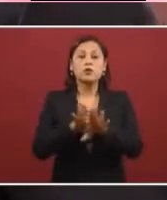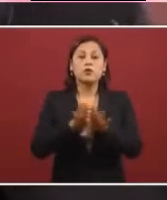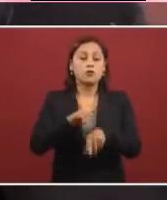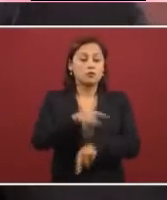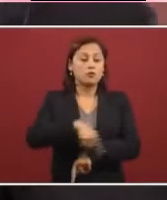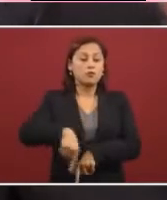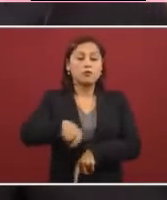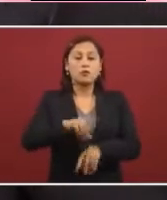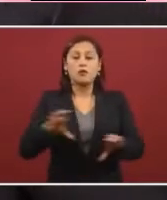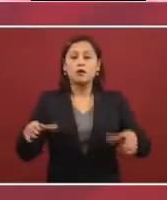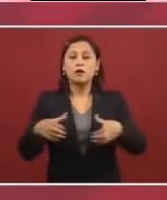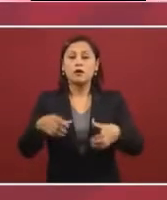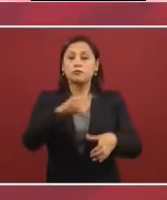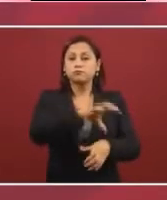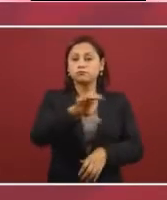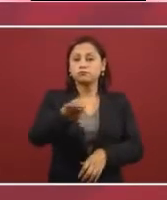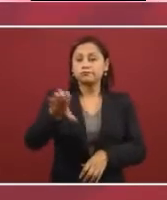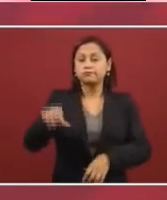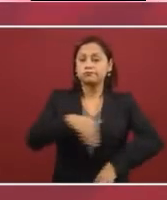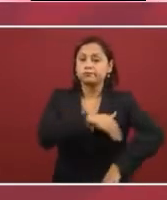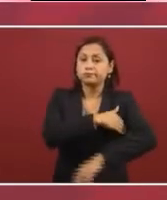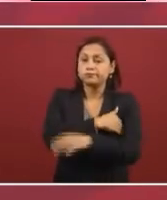Because how can they keep,